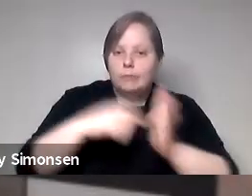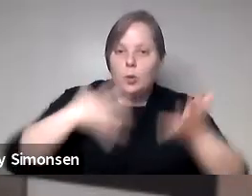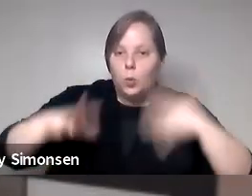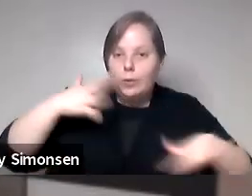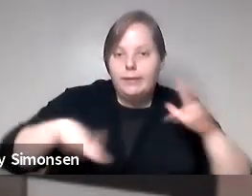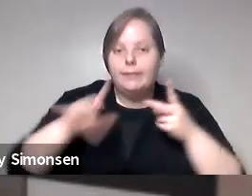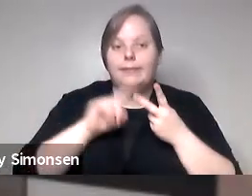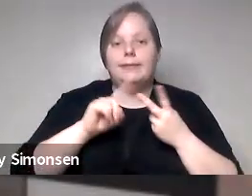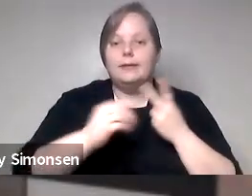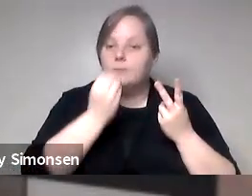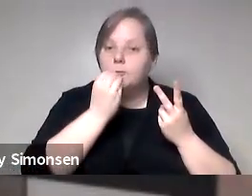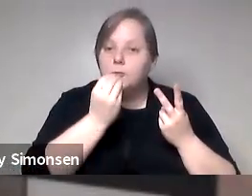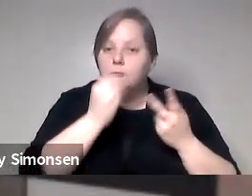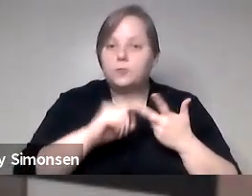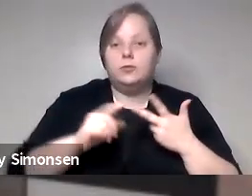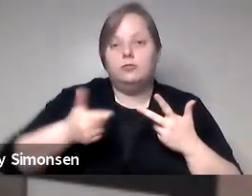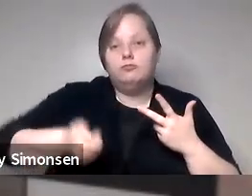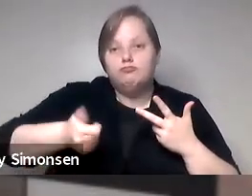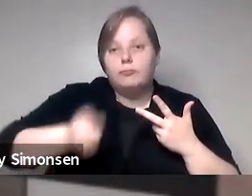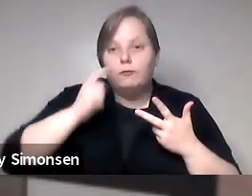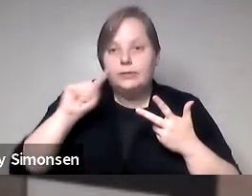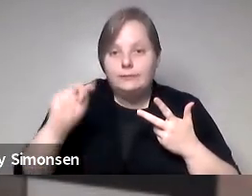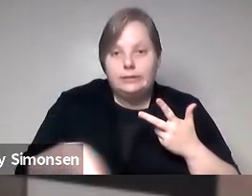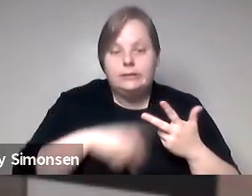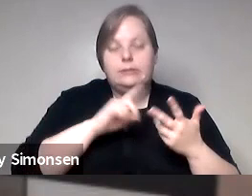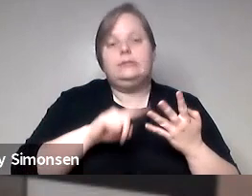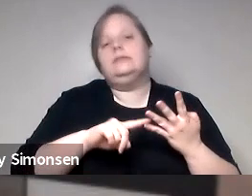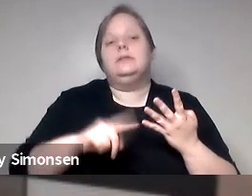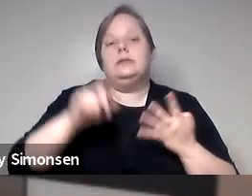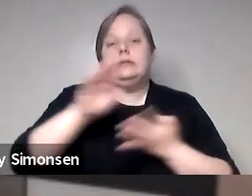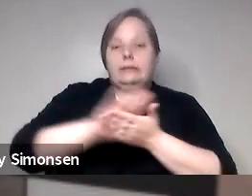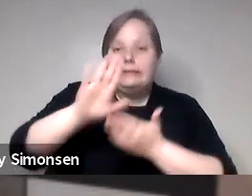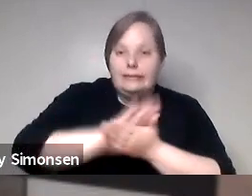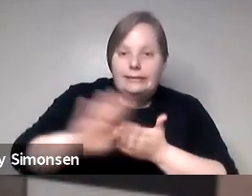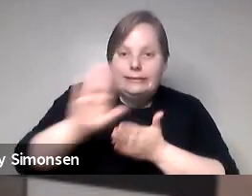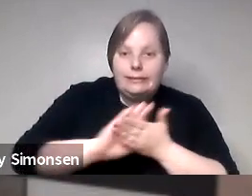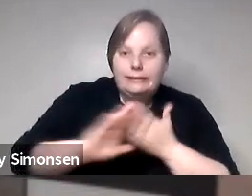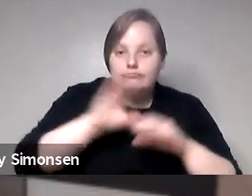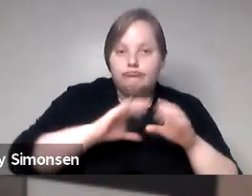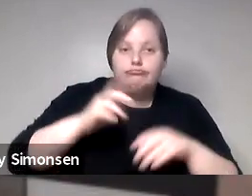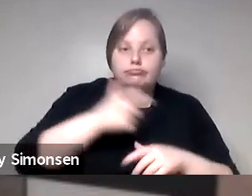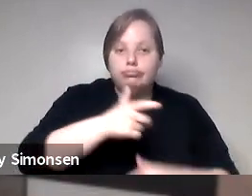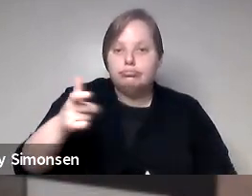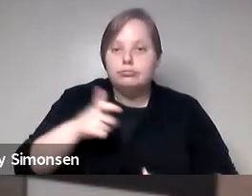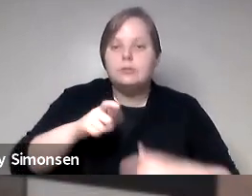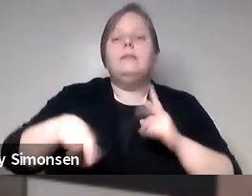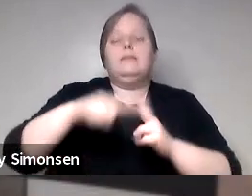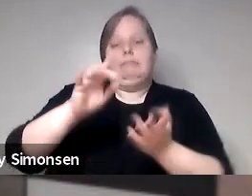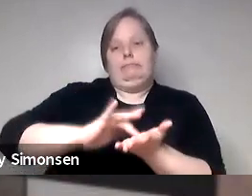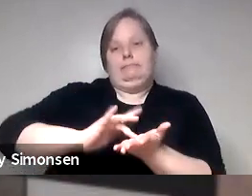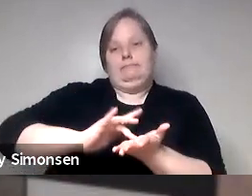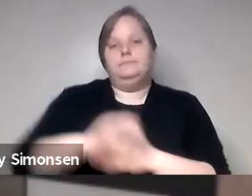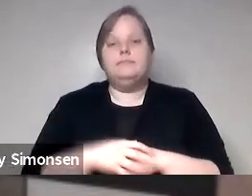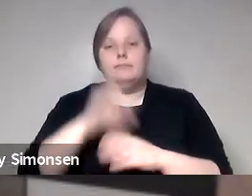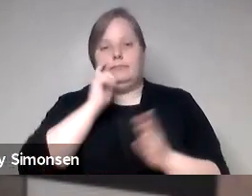clothing, foods, remote controls, cleaning products, and medications. And you can